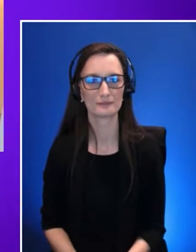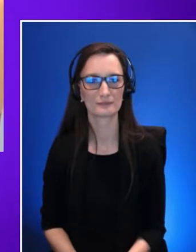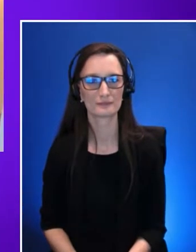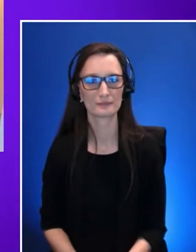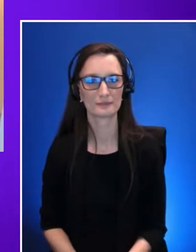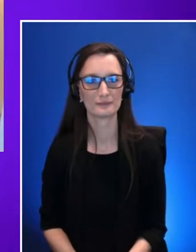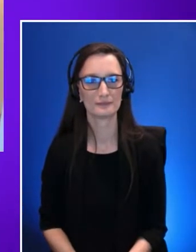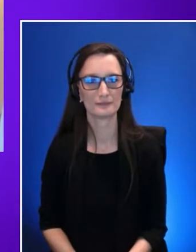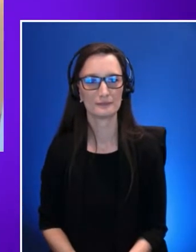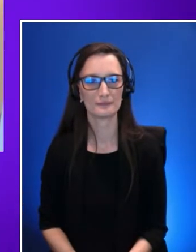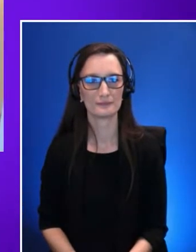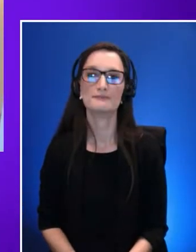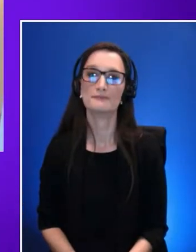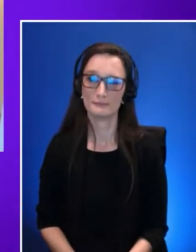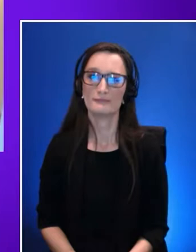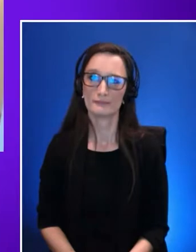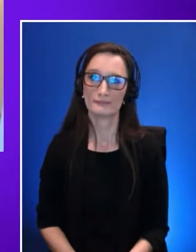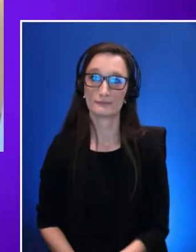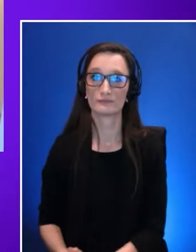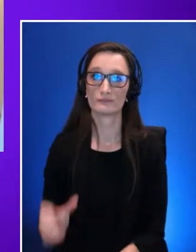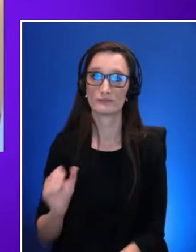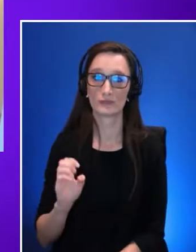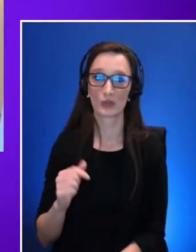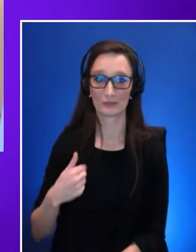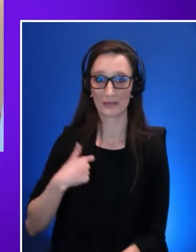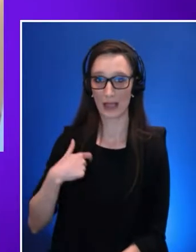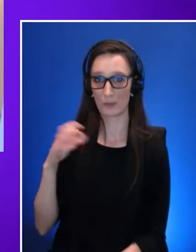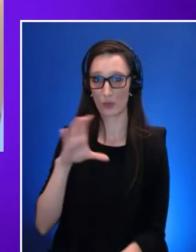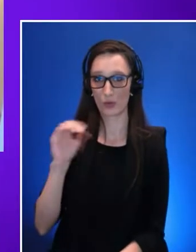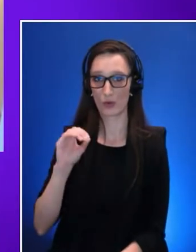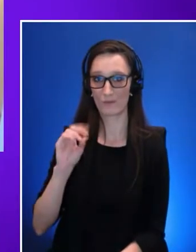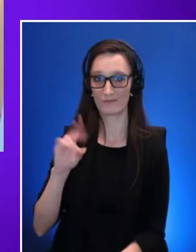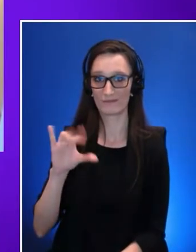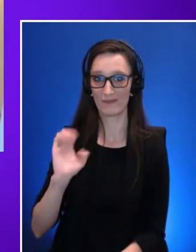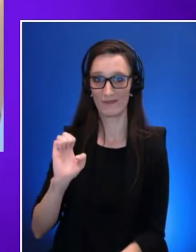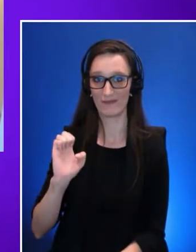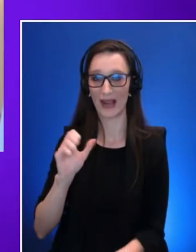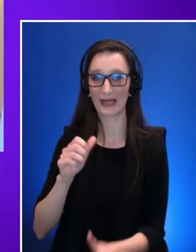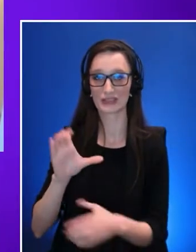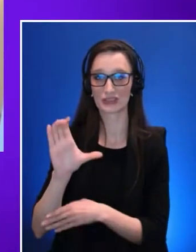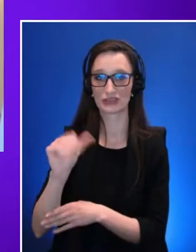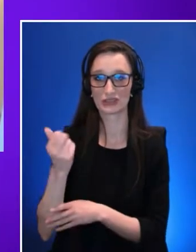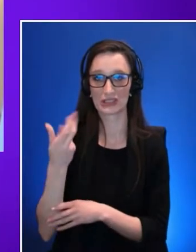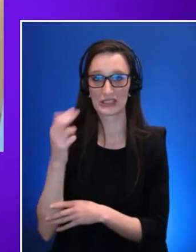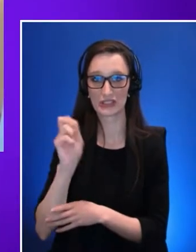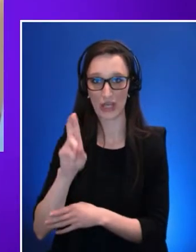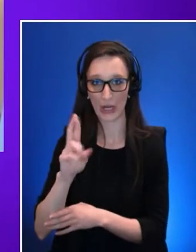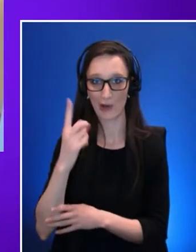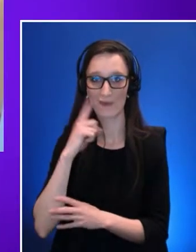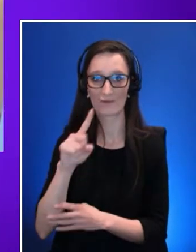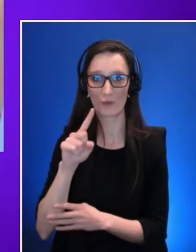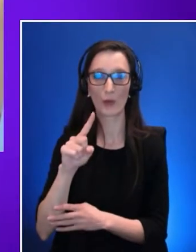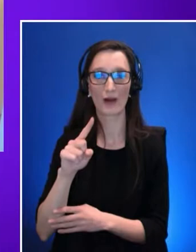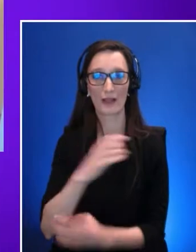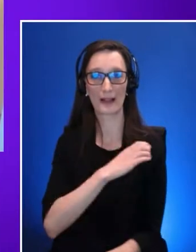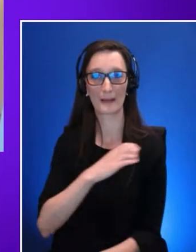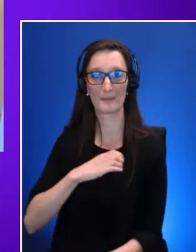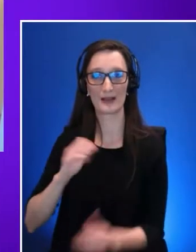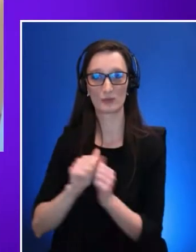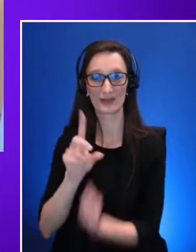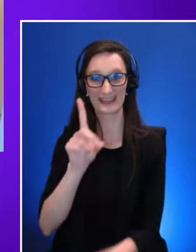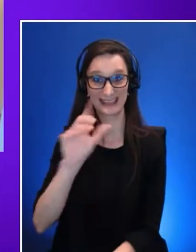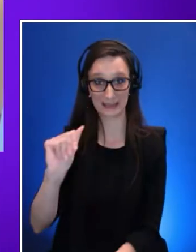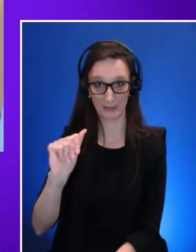I'm co-vice chair of the Performance with Disabilities Committee at SAG-AFTRA. I've been involved in that for at